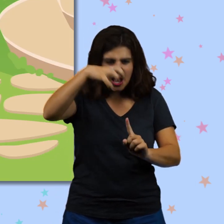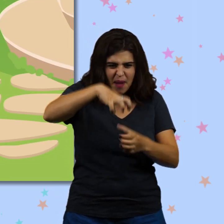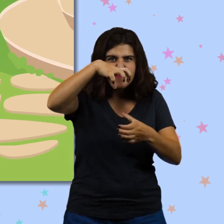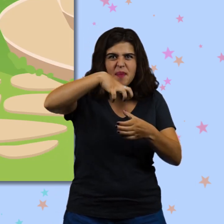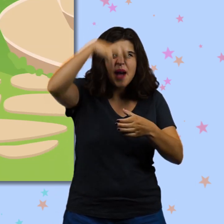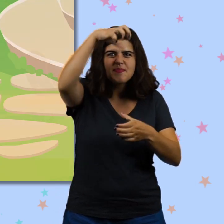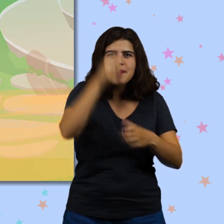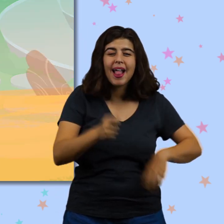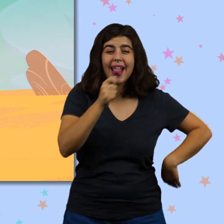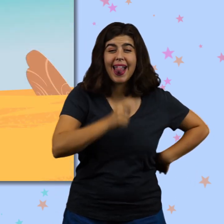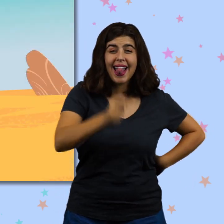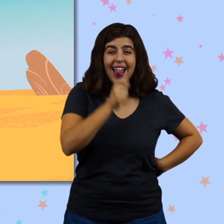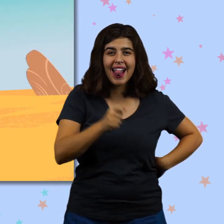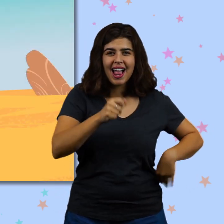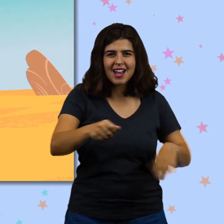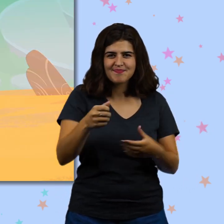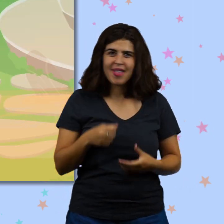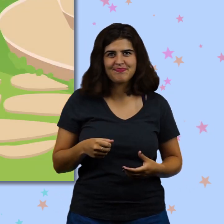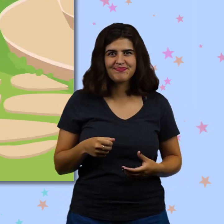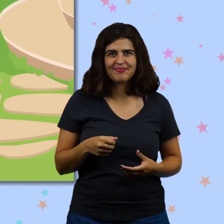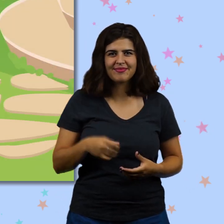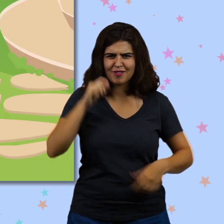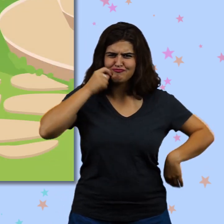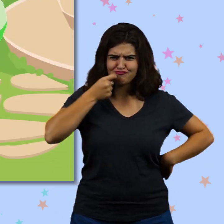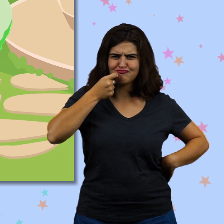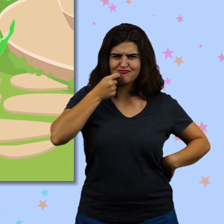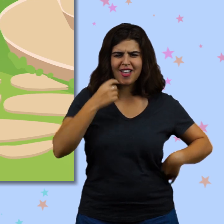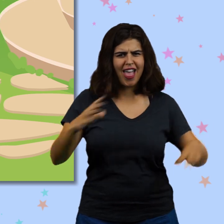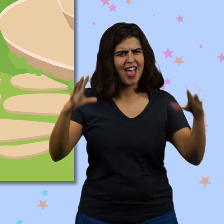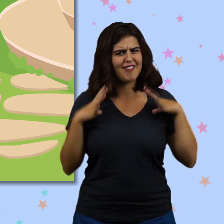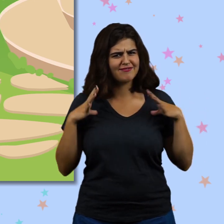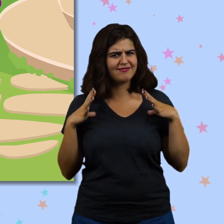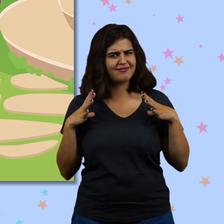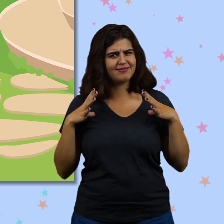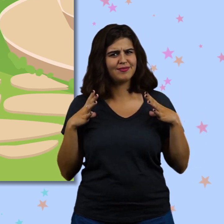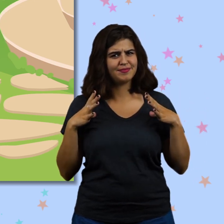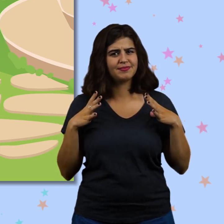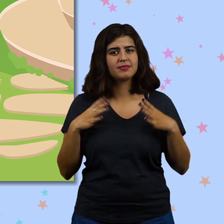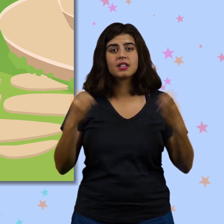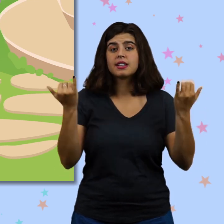And you've got yourself a 3-scoop ice cream cone? What a cool vacation.